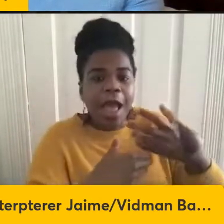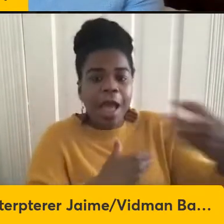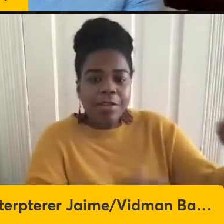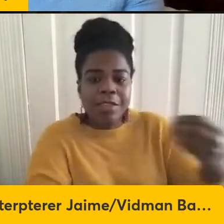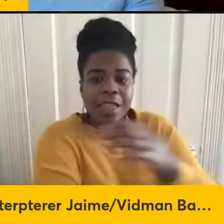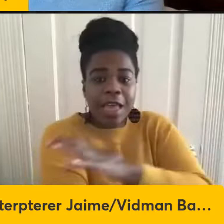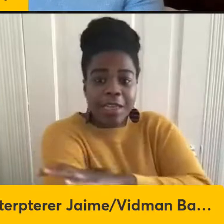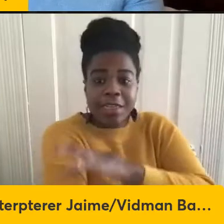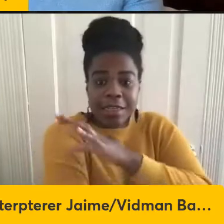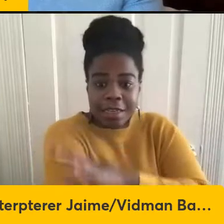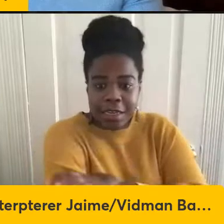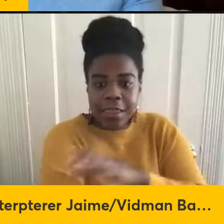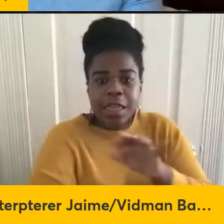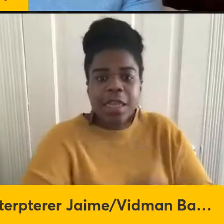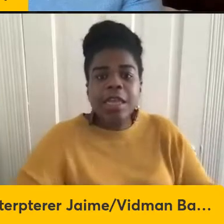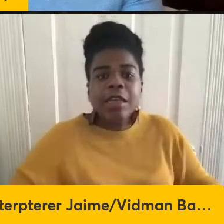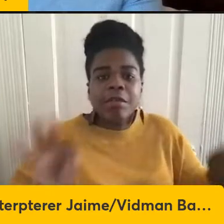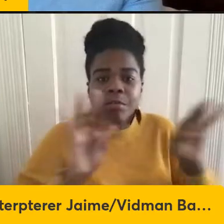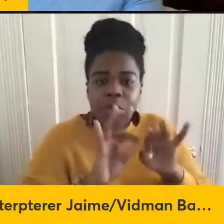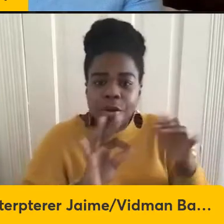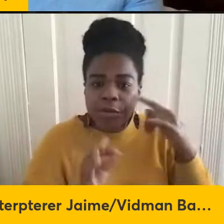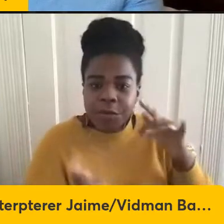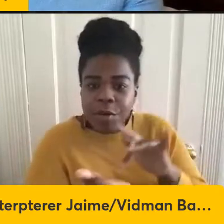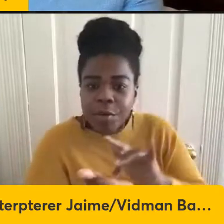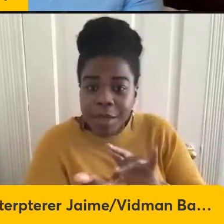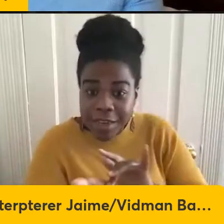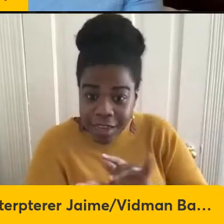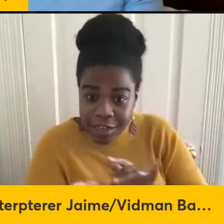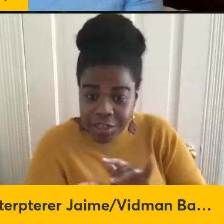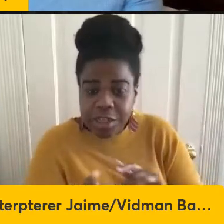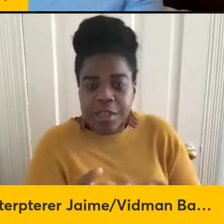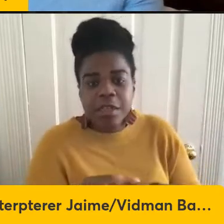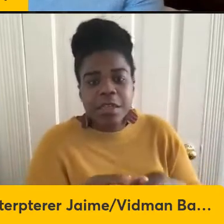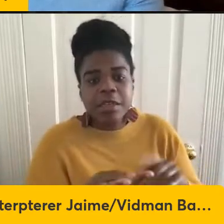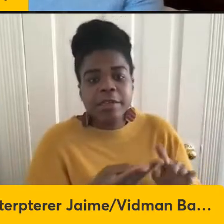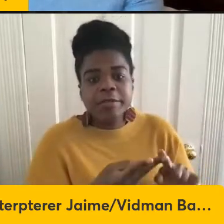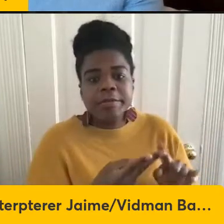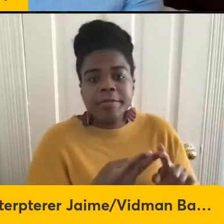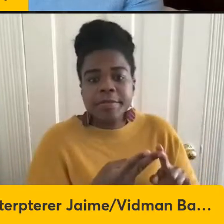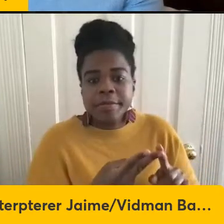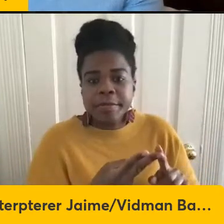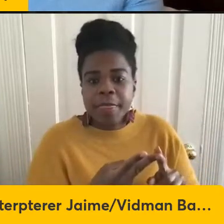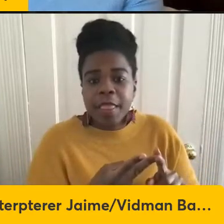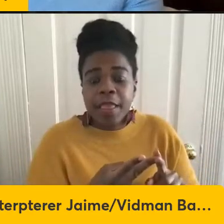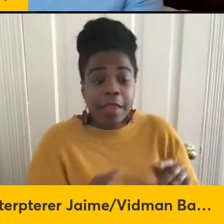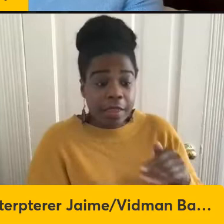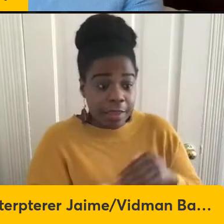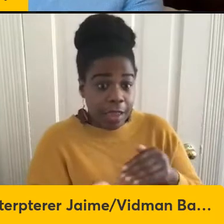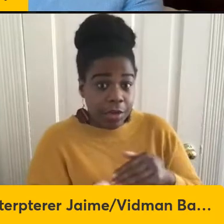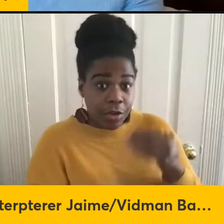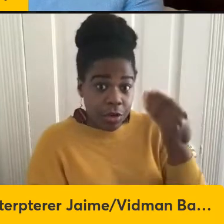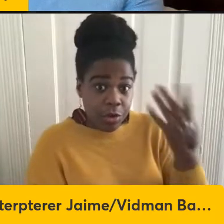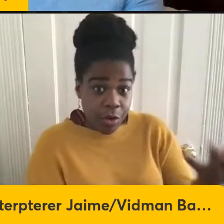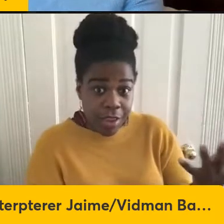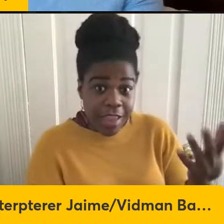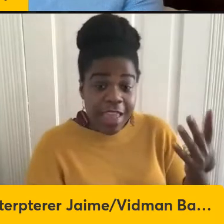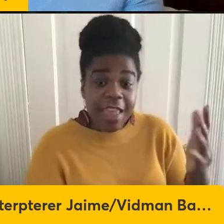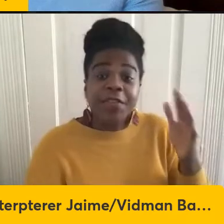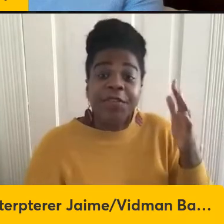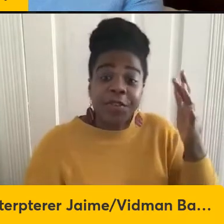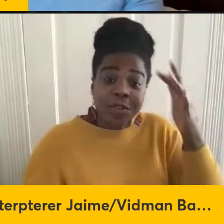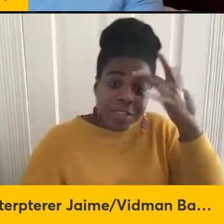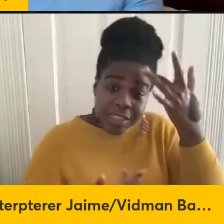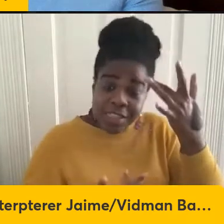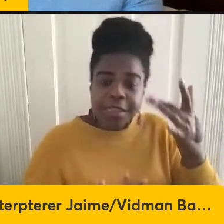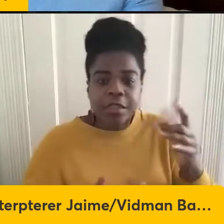is really important for things like medication adherence, for things like letting the doctor know if your disease is out of control,